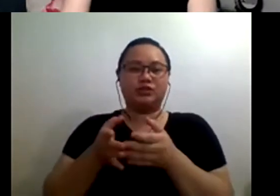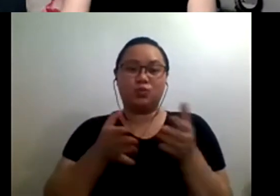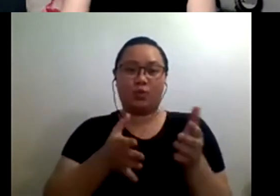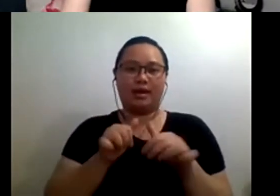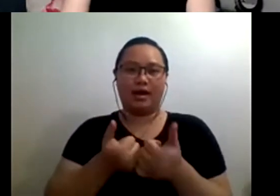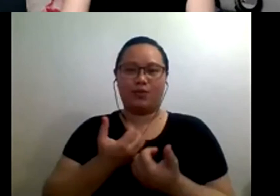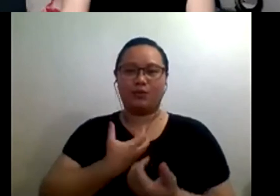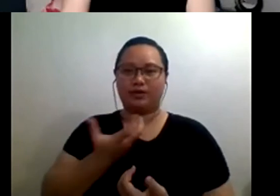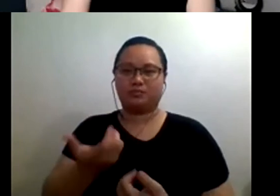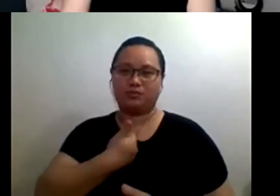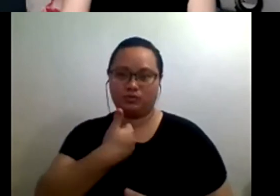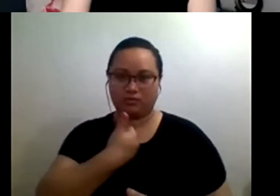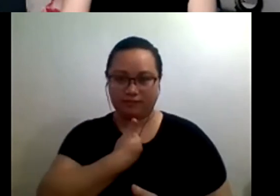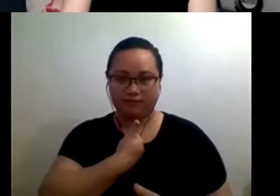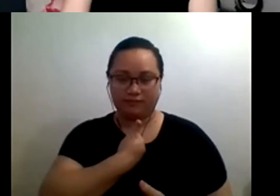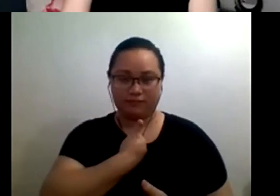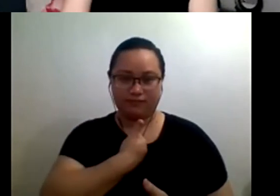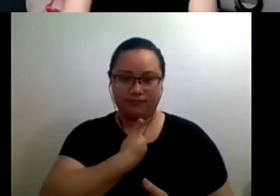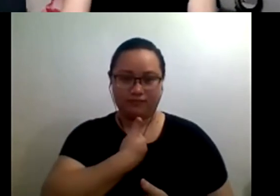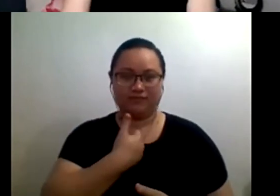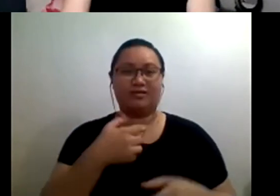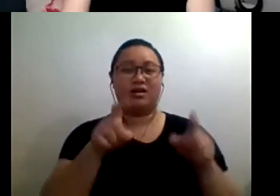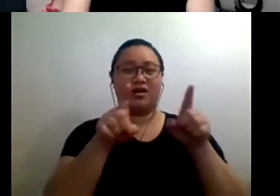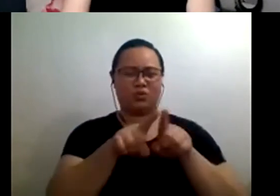then second, also be patient with yourself.